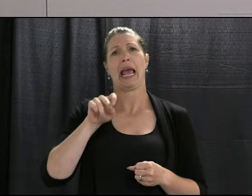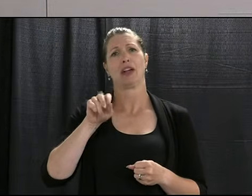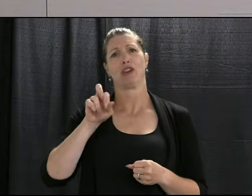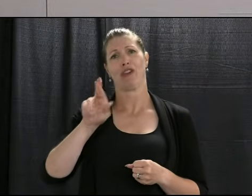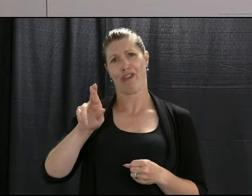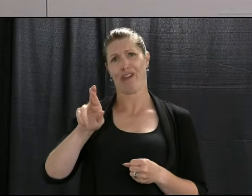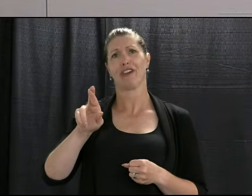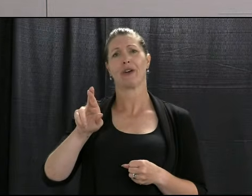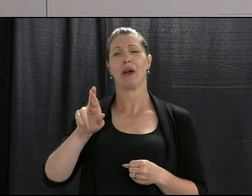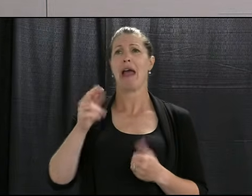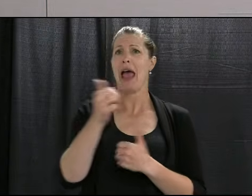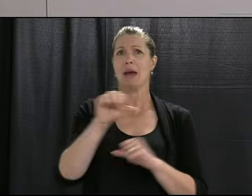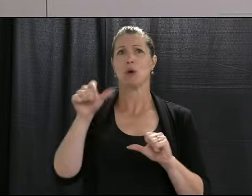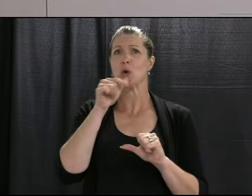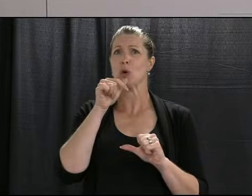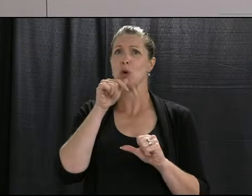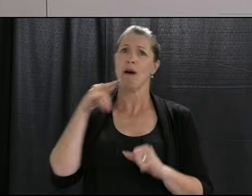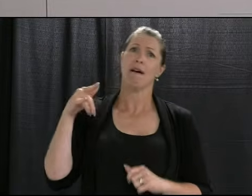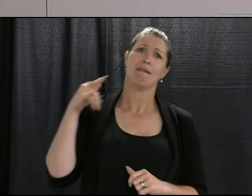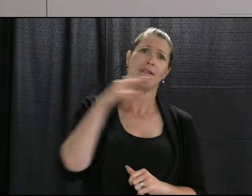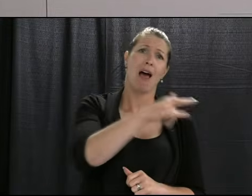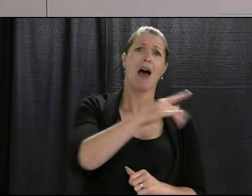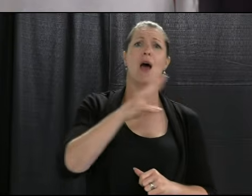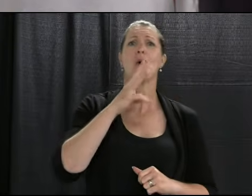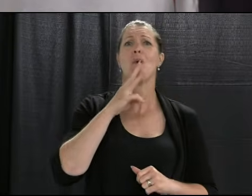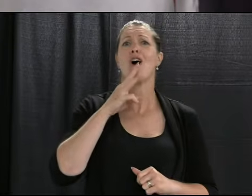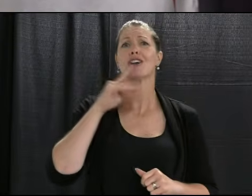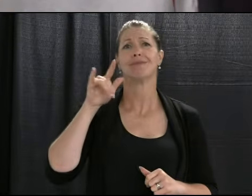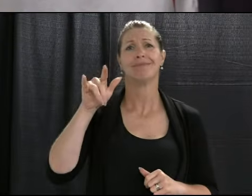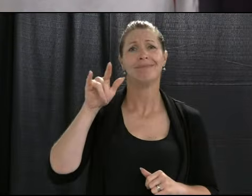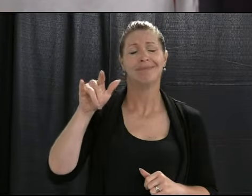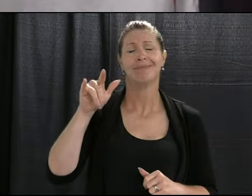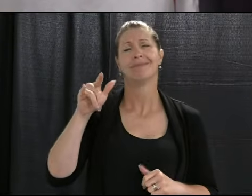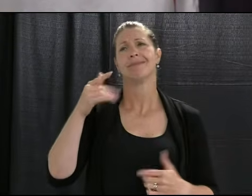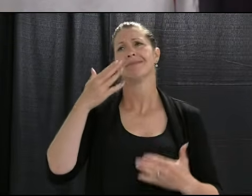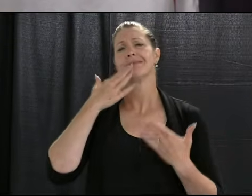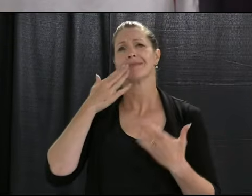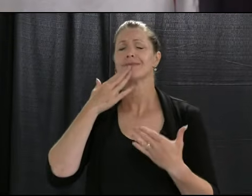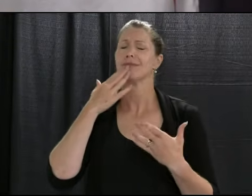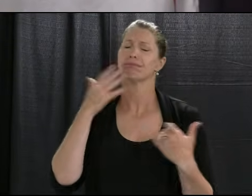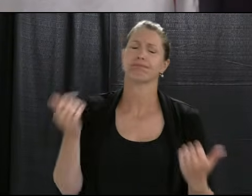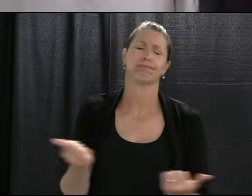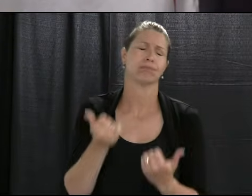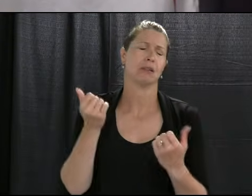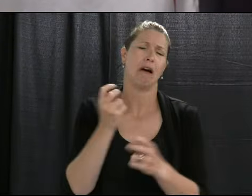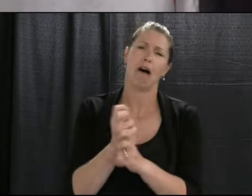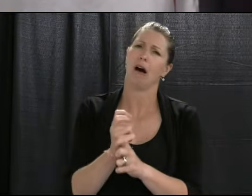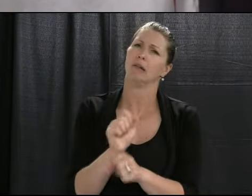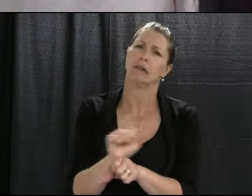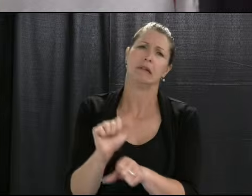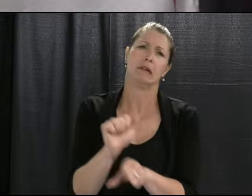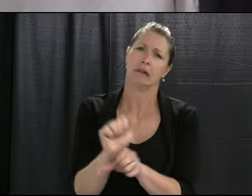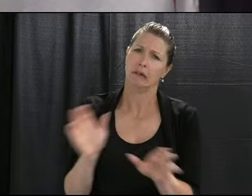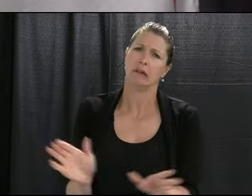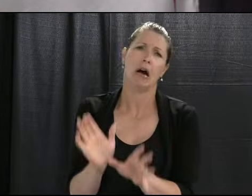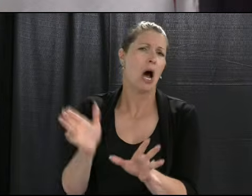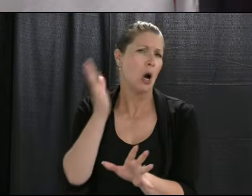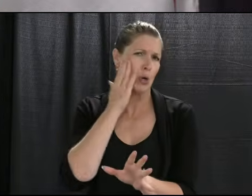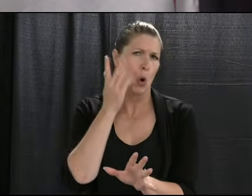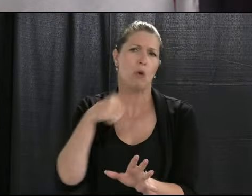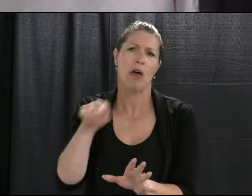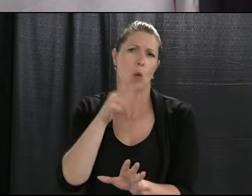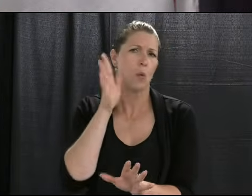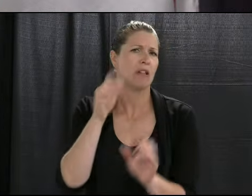fly the water bombers, and Chris and his team who keep them in the air. They've been working really hard and continue to do so and will do so as long as